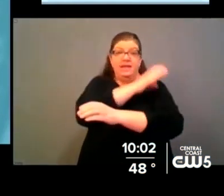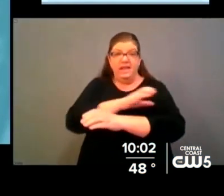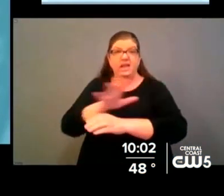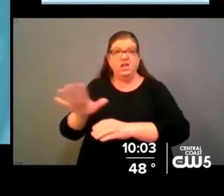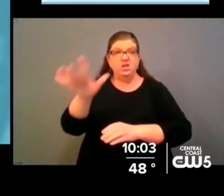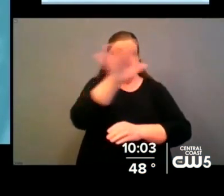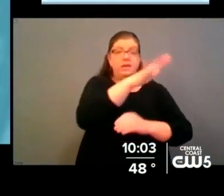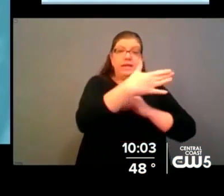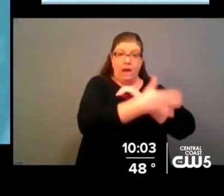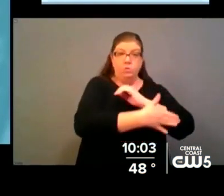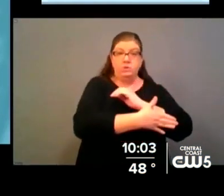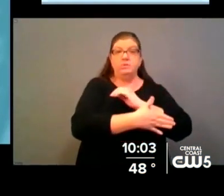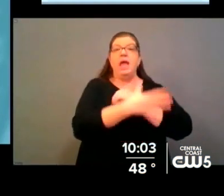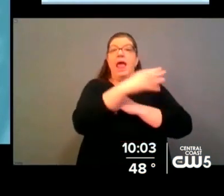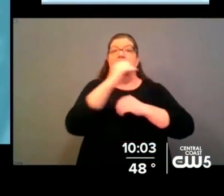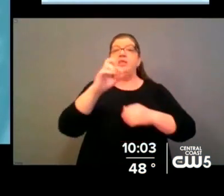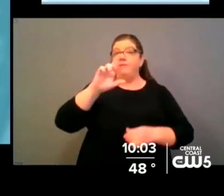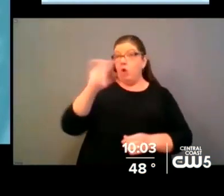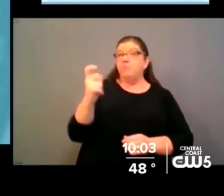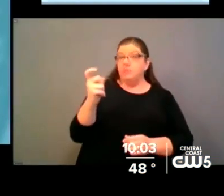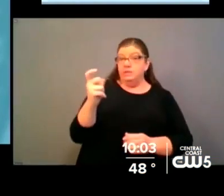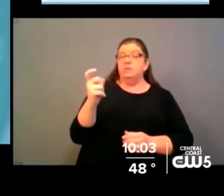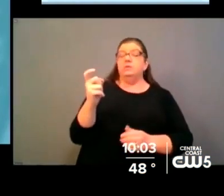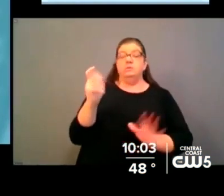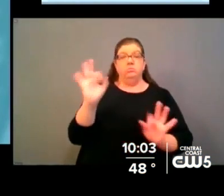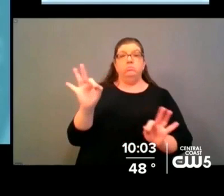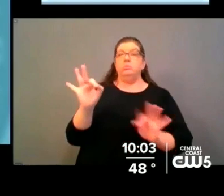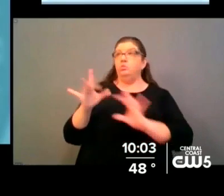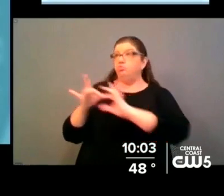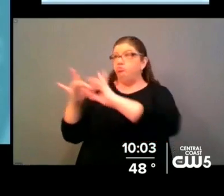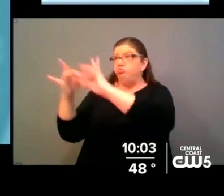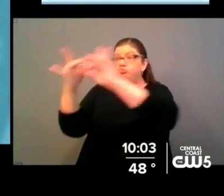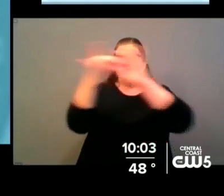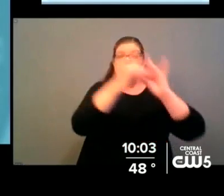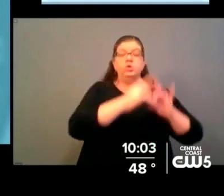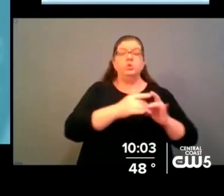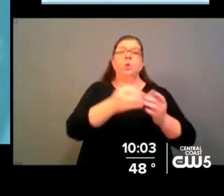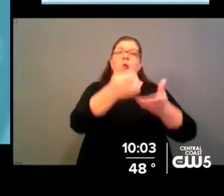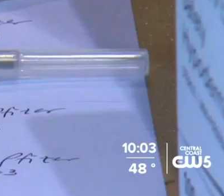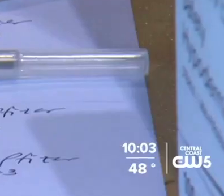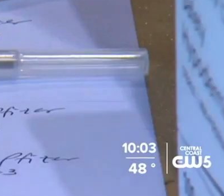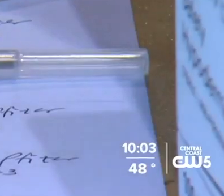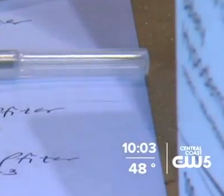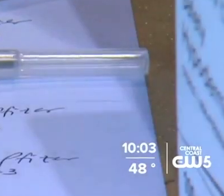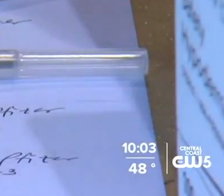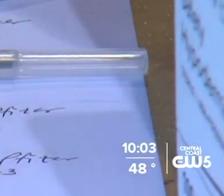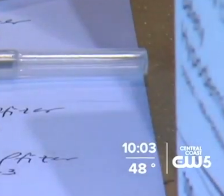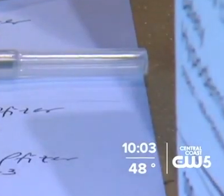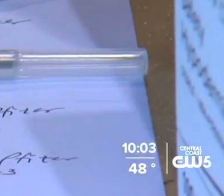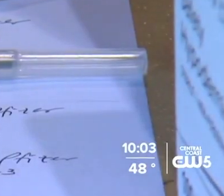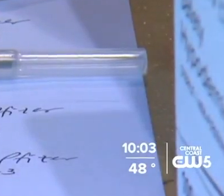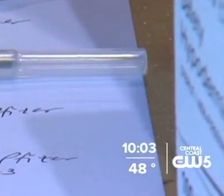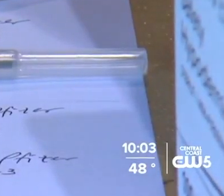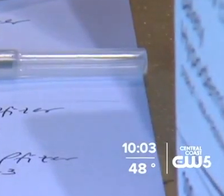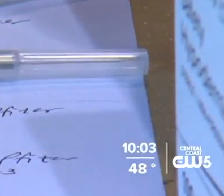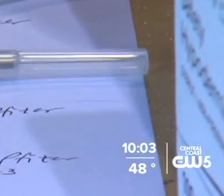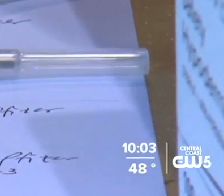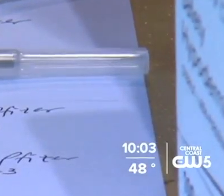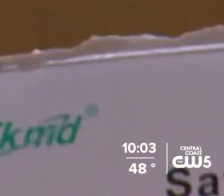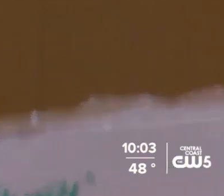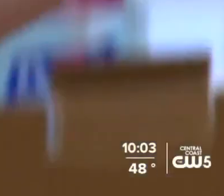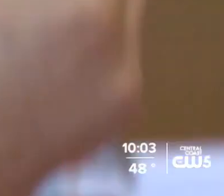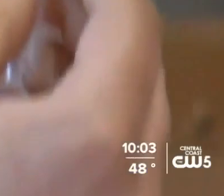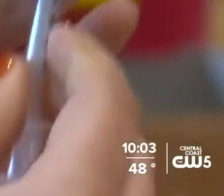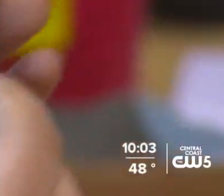county and the county pharmacies to help vaccinate as many people as possible. The county continues to see high numbers of